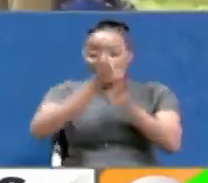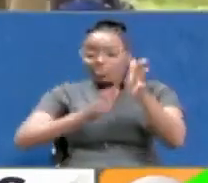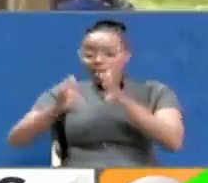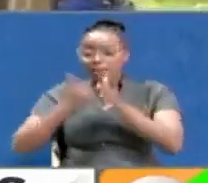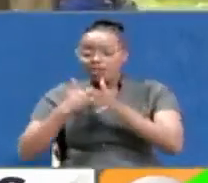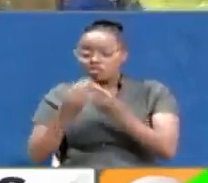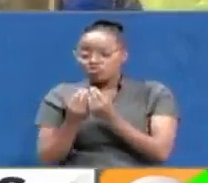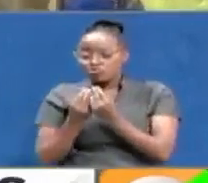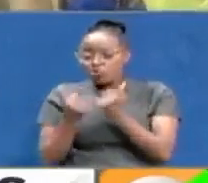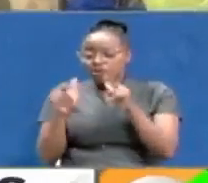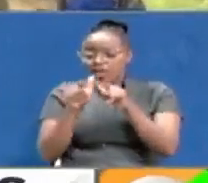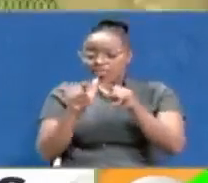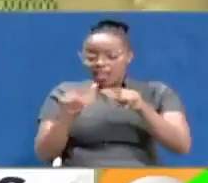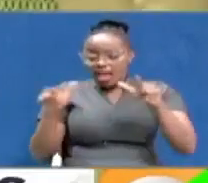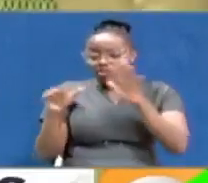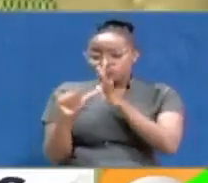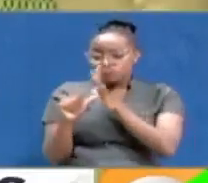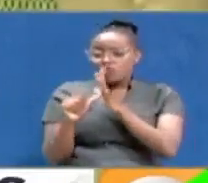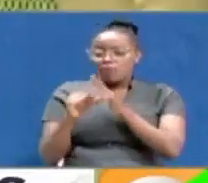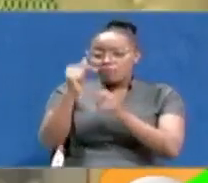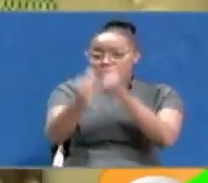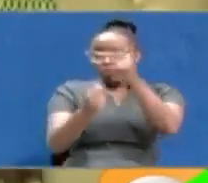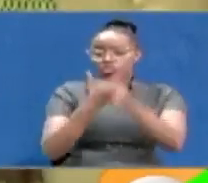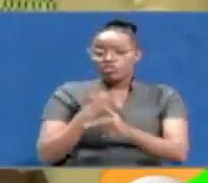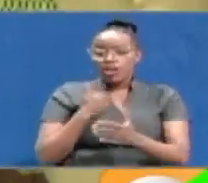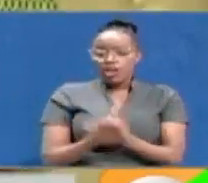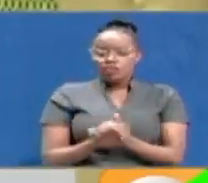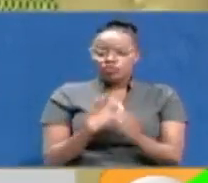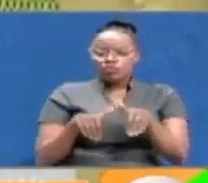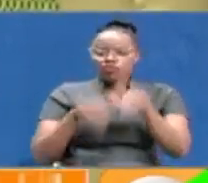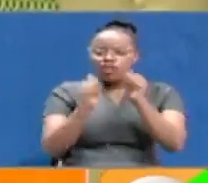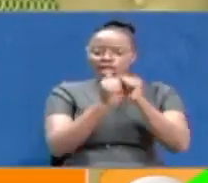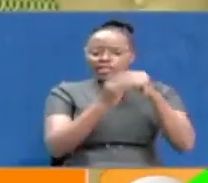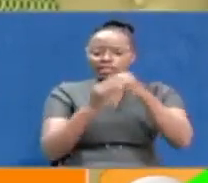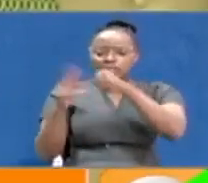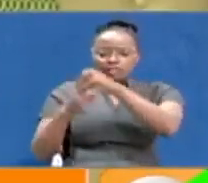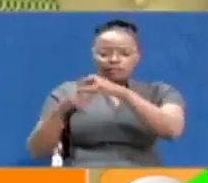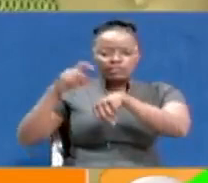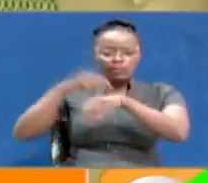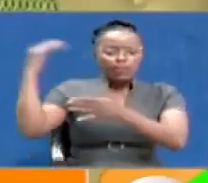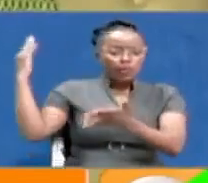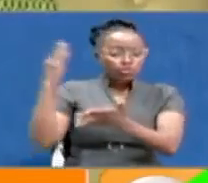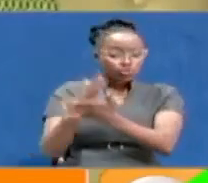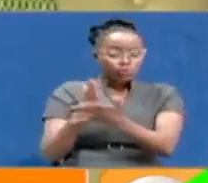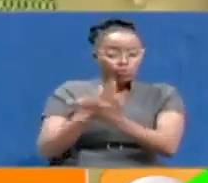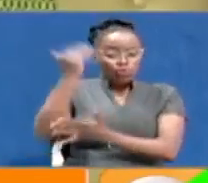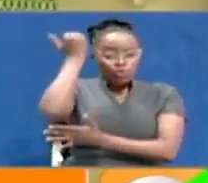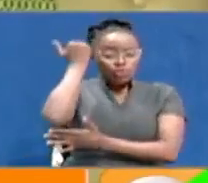resolve land disputes are in the pipeline. By 1997, when these settlements were stopped,